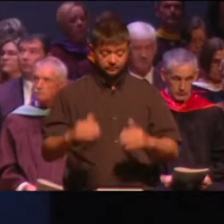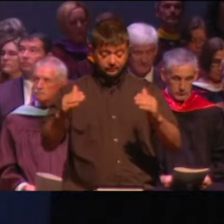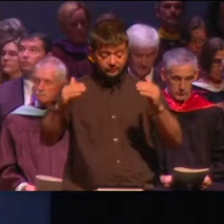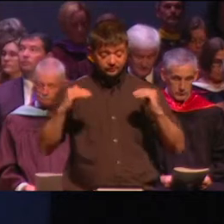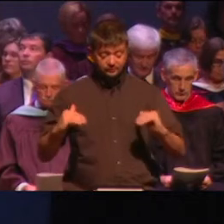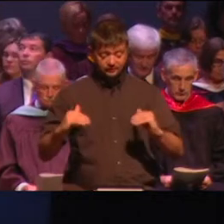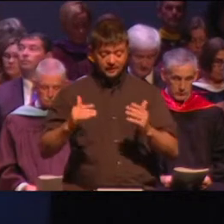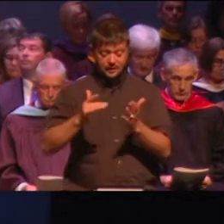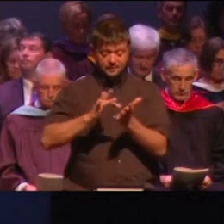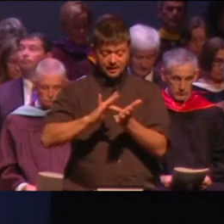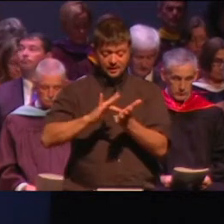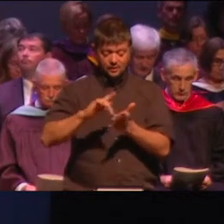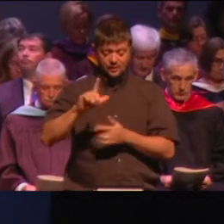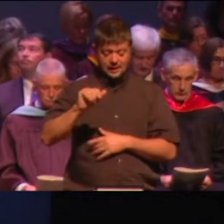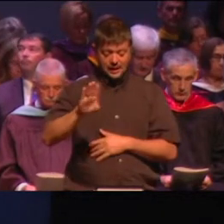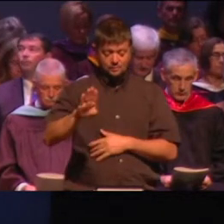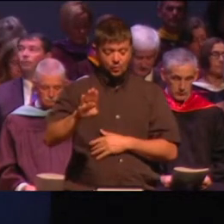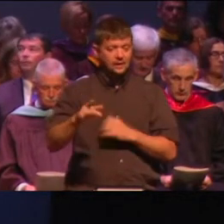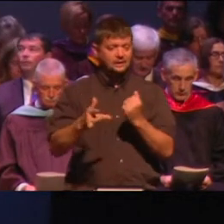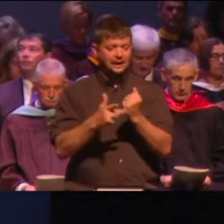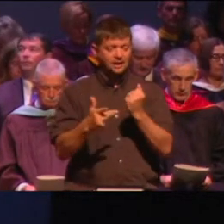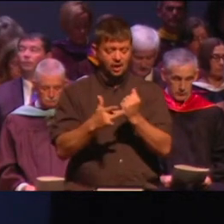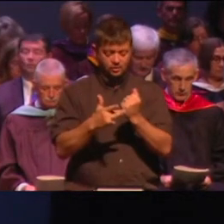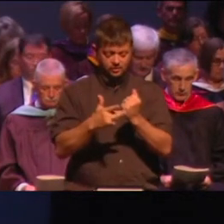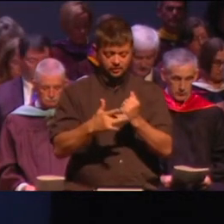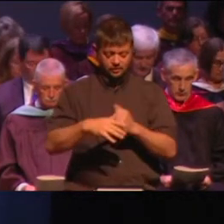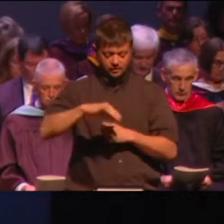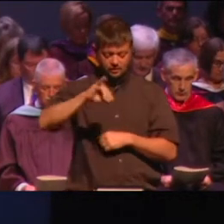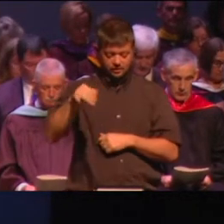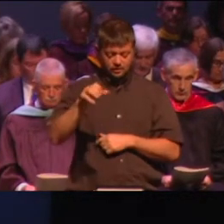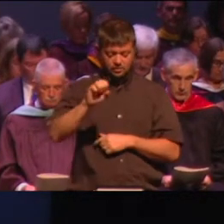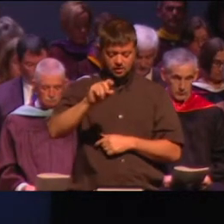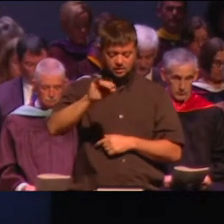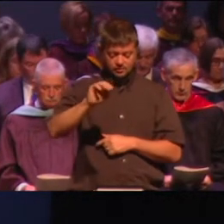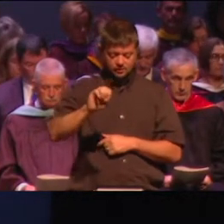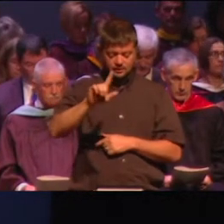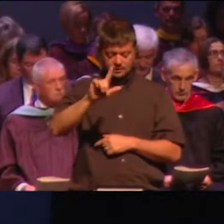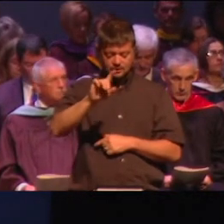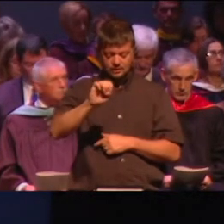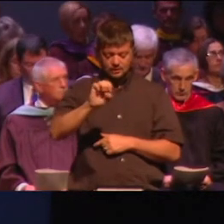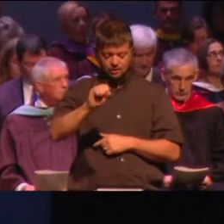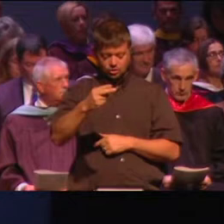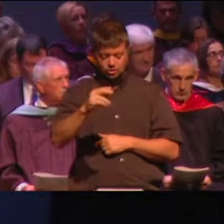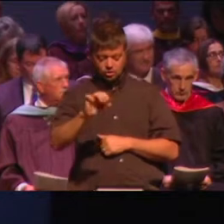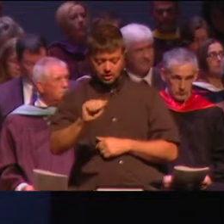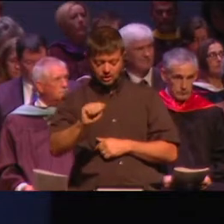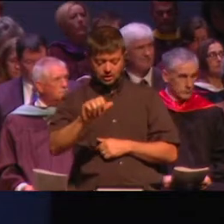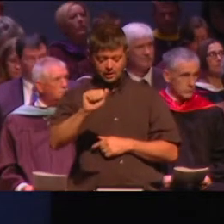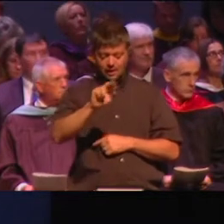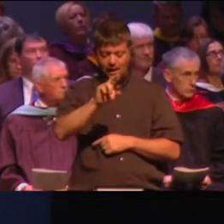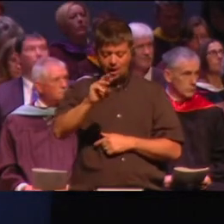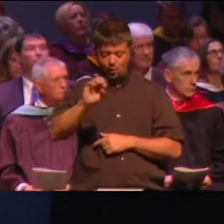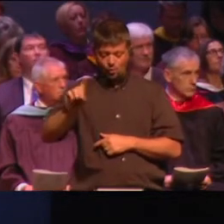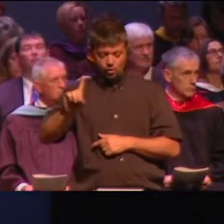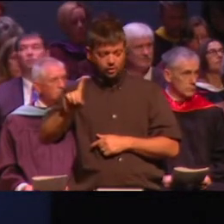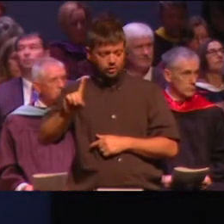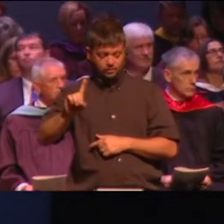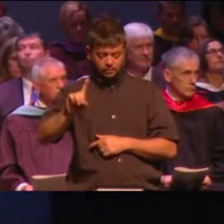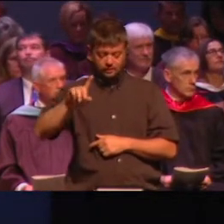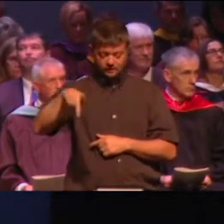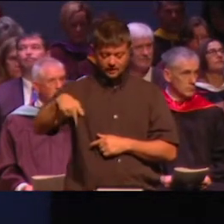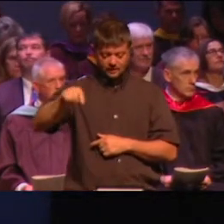Medical Laboratory Technology. Jasmine Lachey Arrowwood, Phi Theta Kappa.